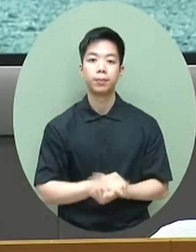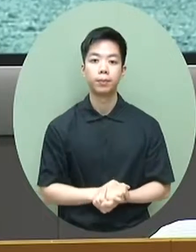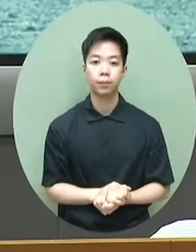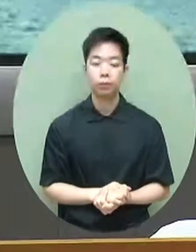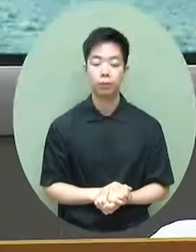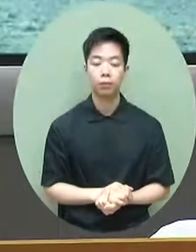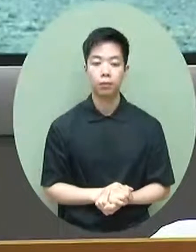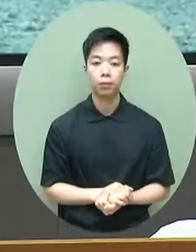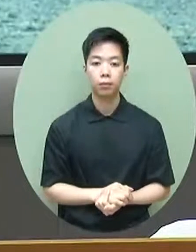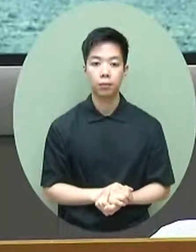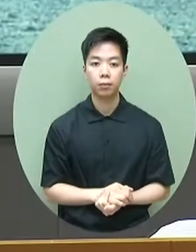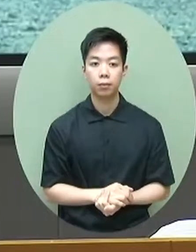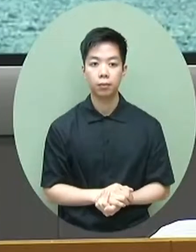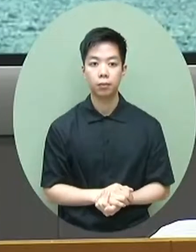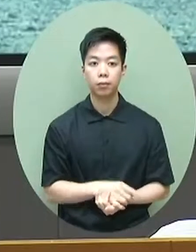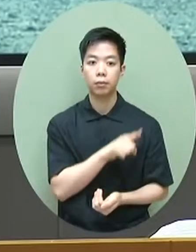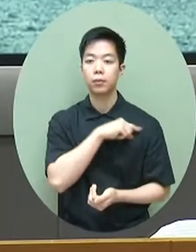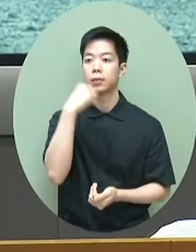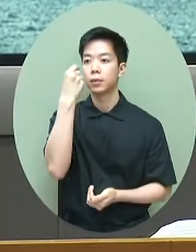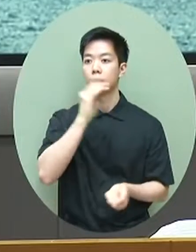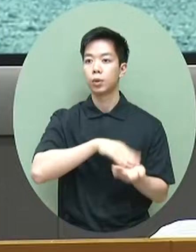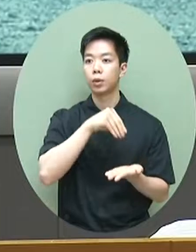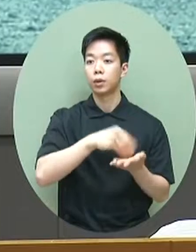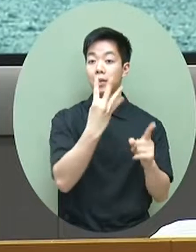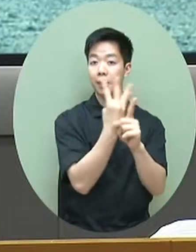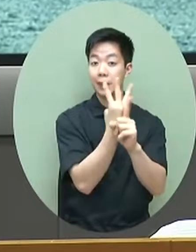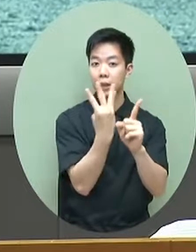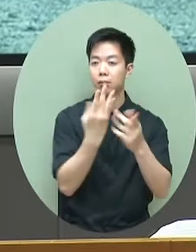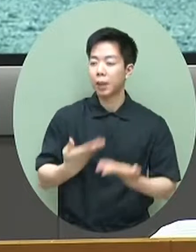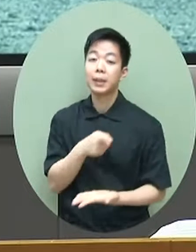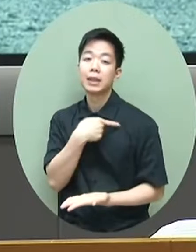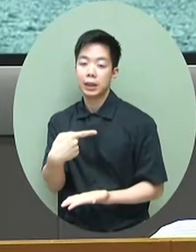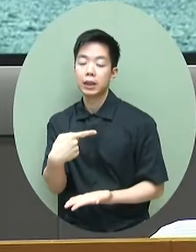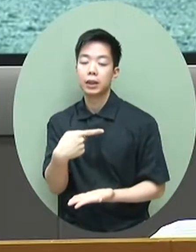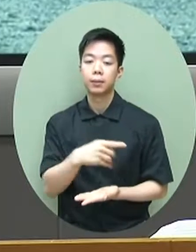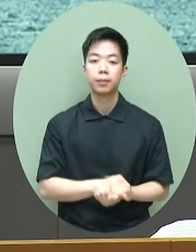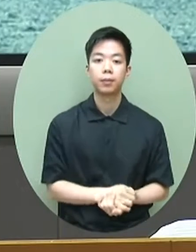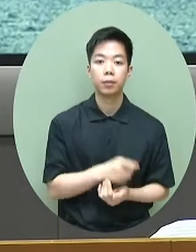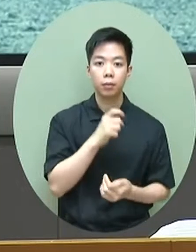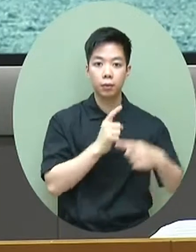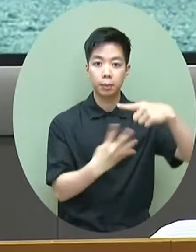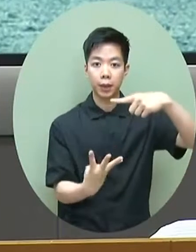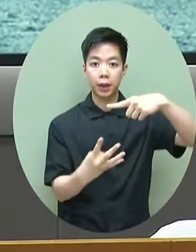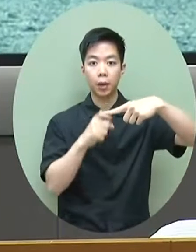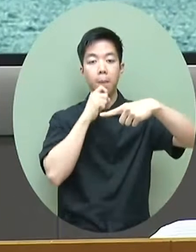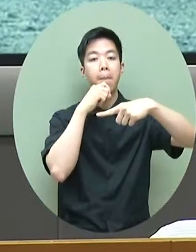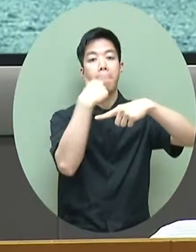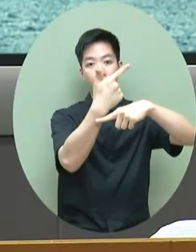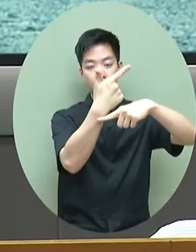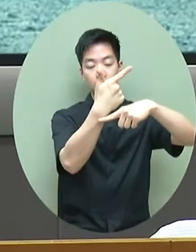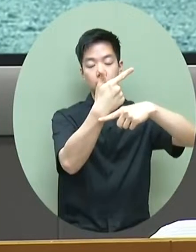For the 14 RAT cases, today's Monday, so